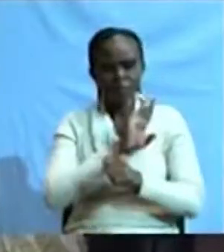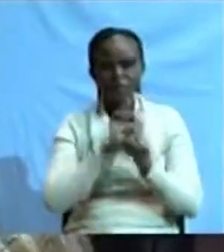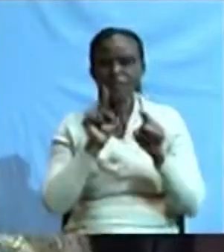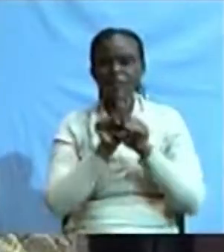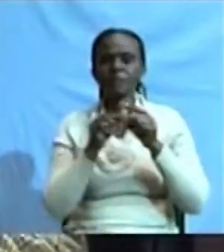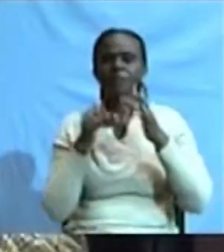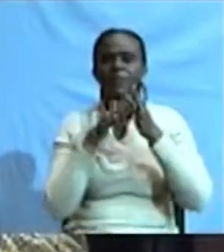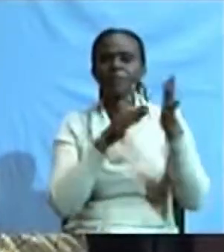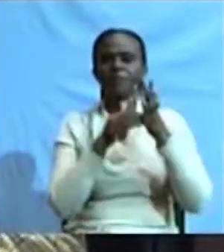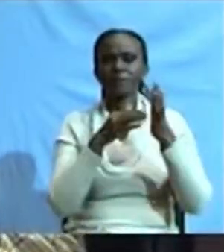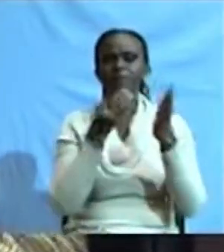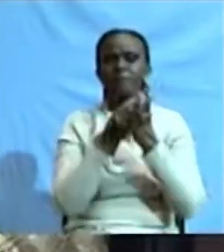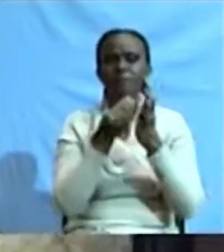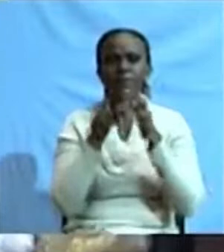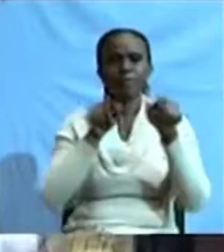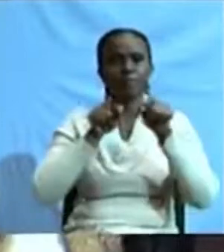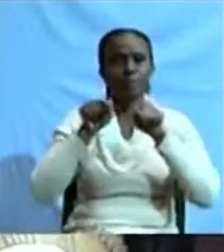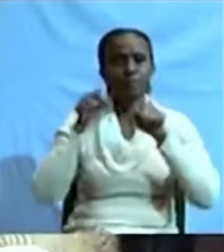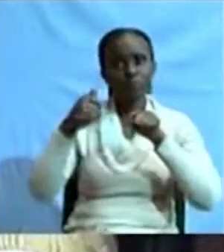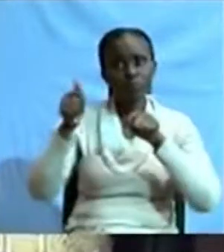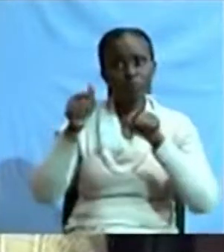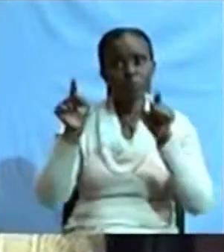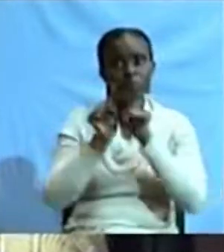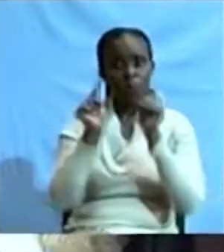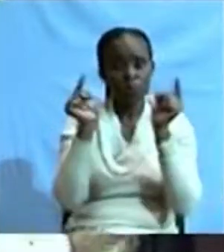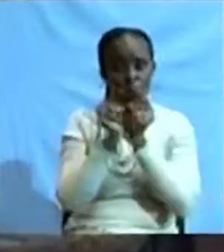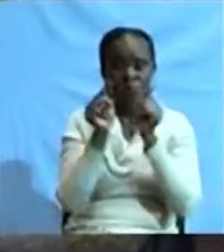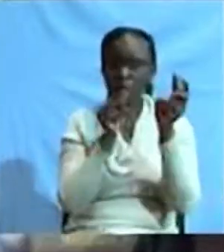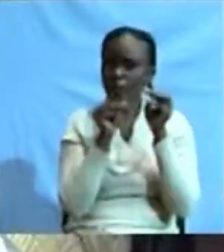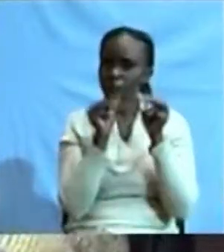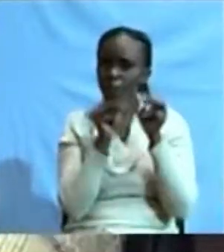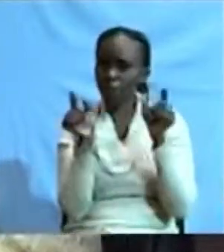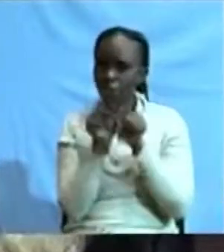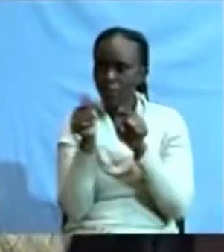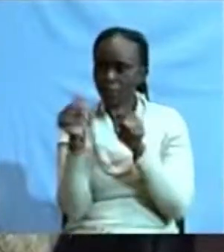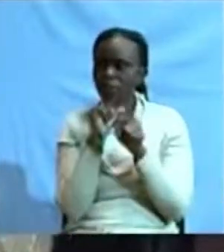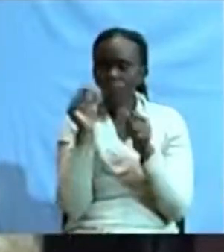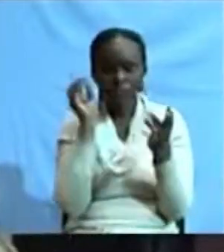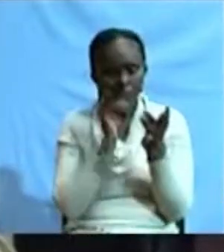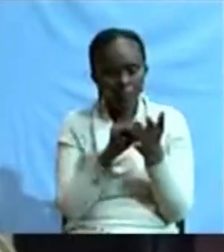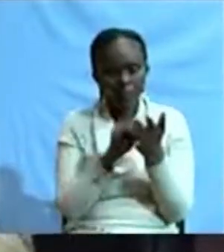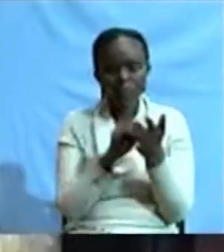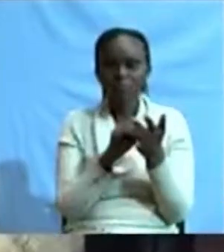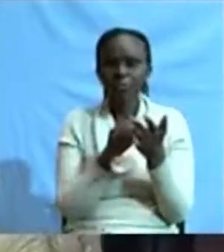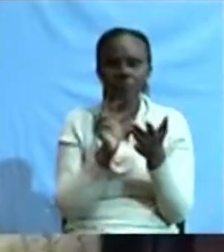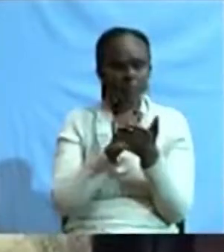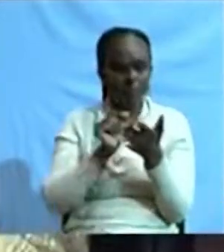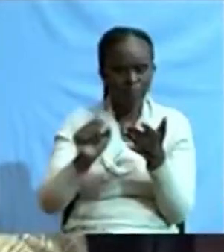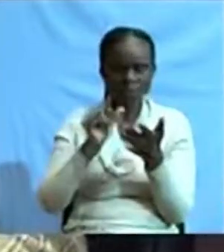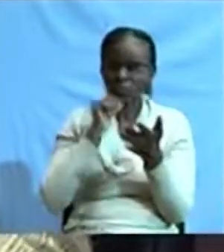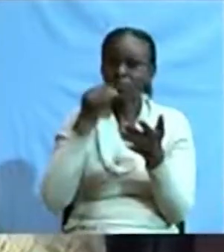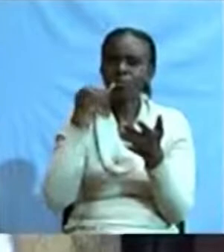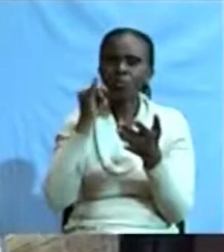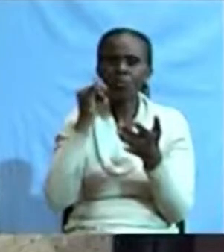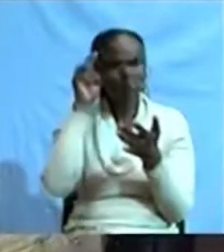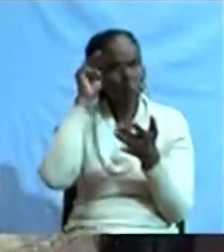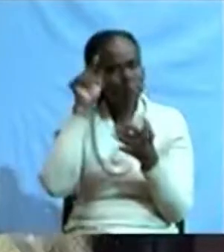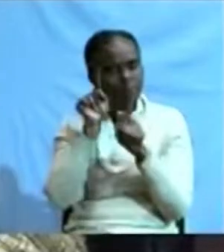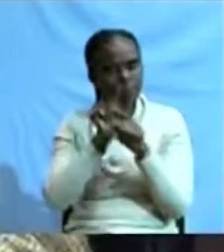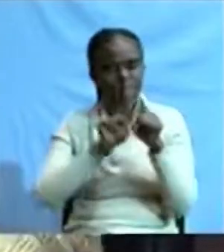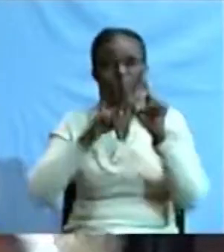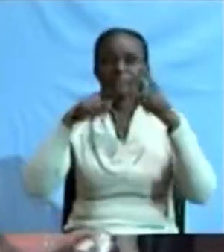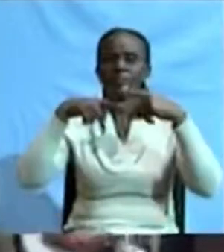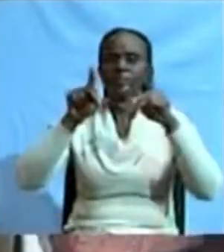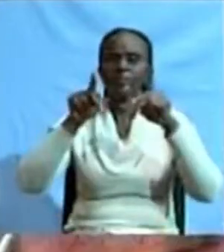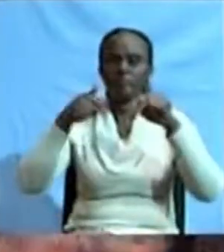the financial regulations. You meet as management, you don't put it on minute to tell the ministry and get